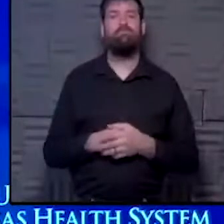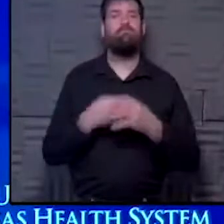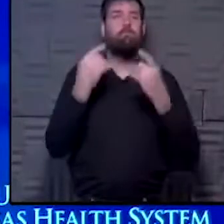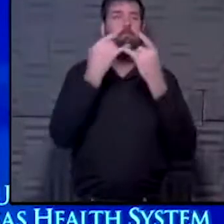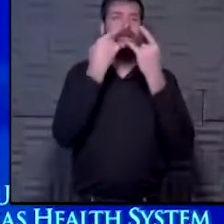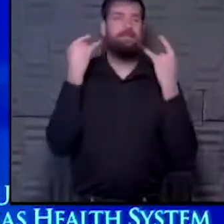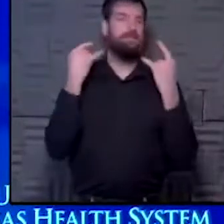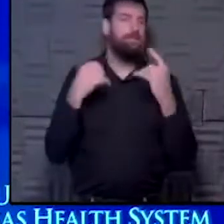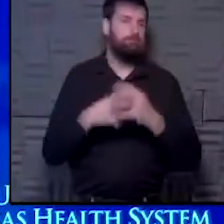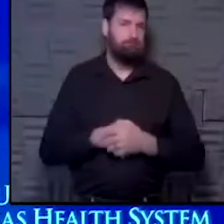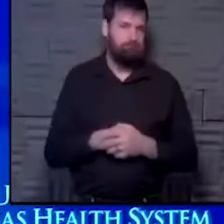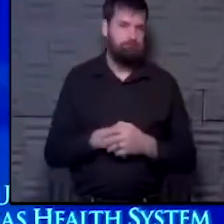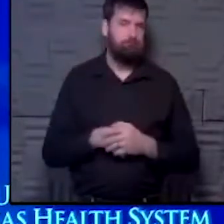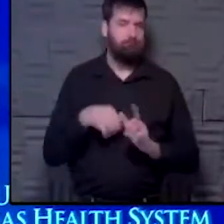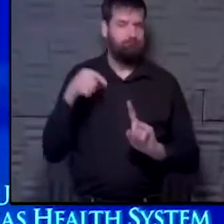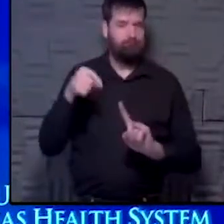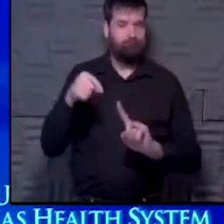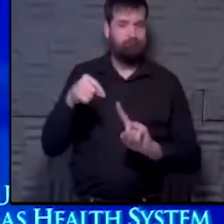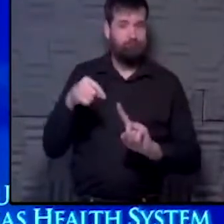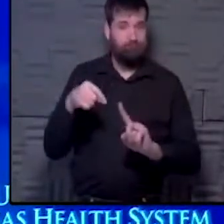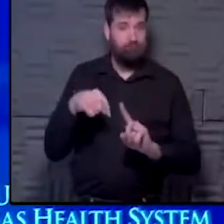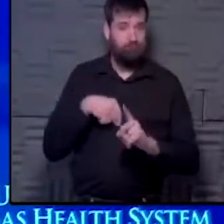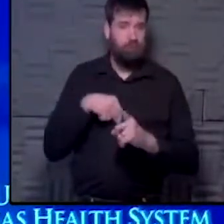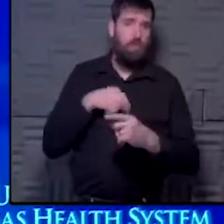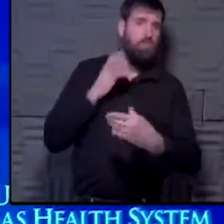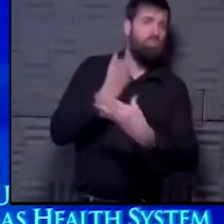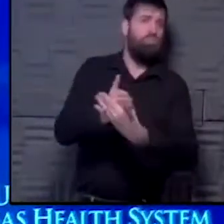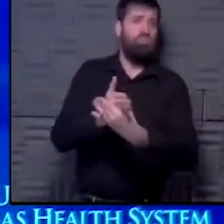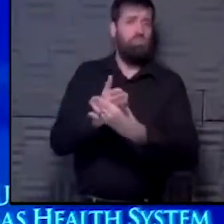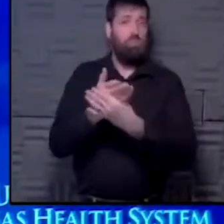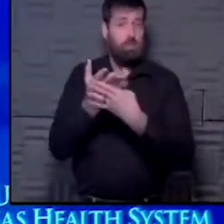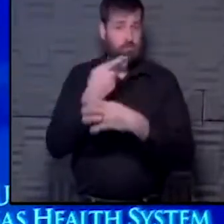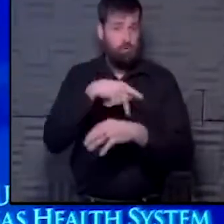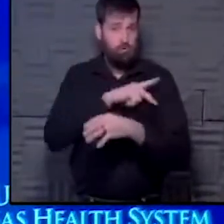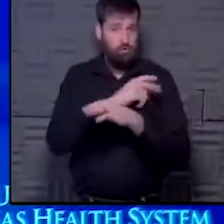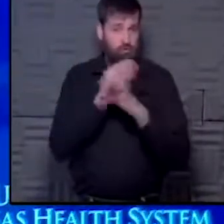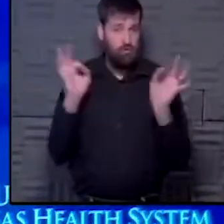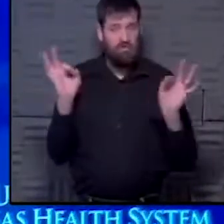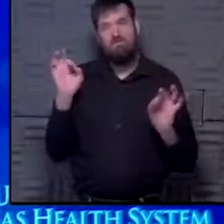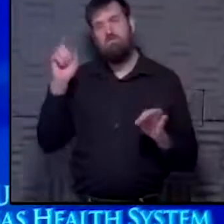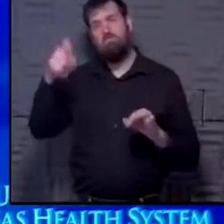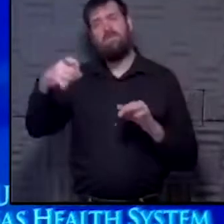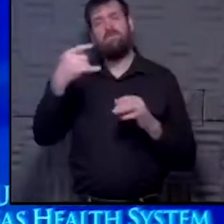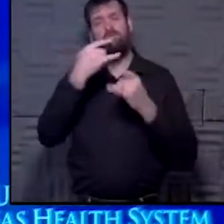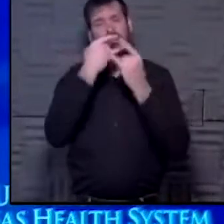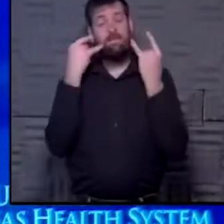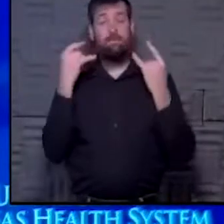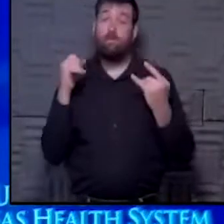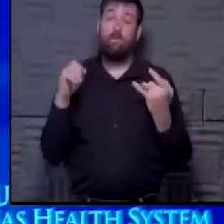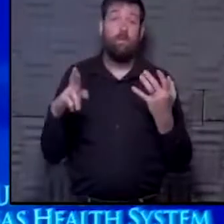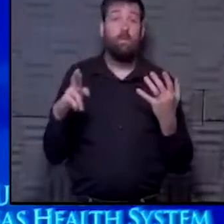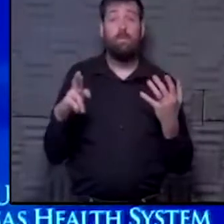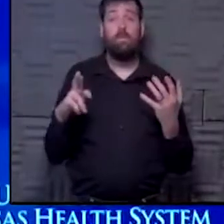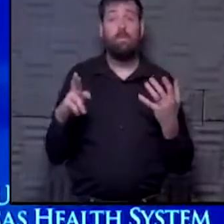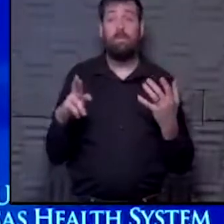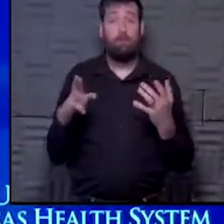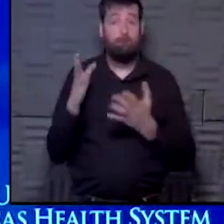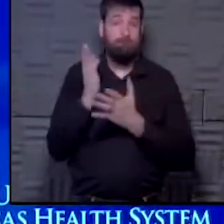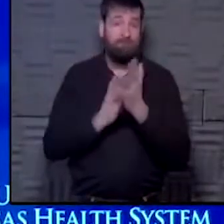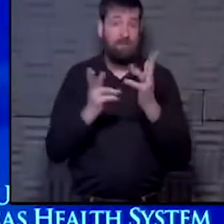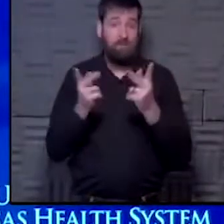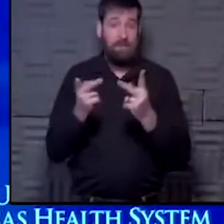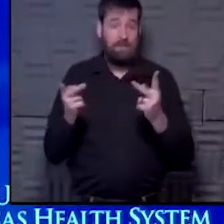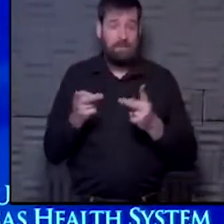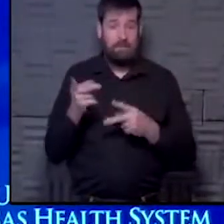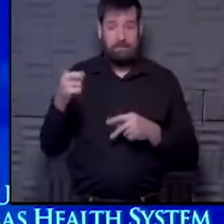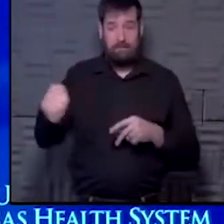Masking. Is it an infringement on personal freedom to be told you have to wear a mask, or for that matter, as some places we've heard